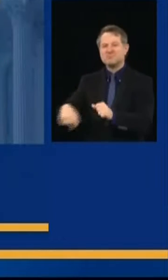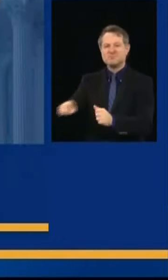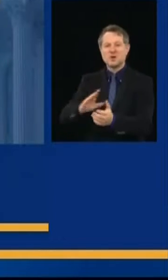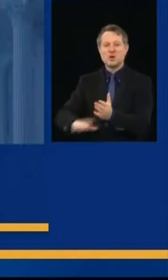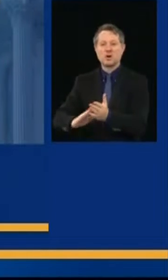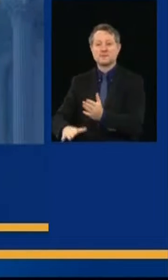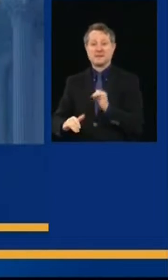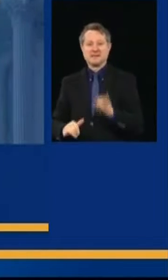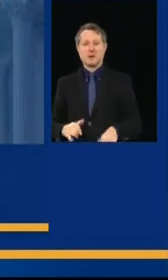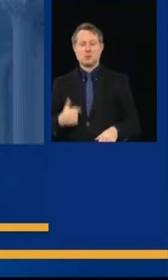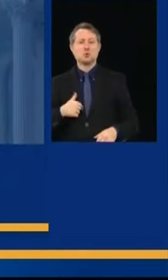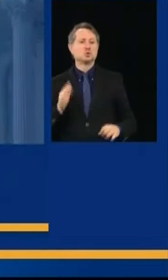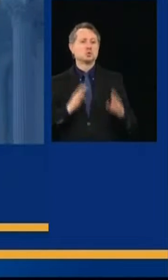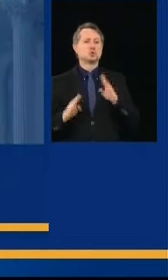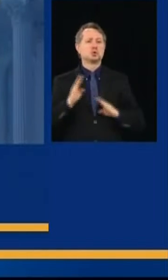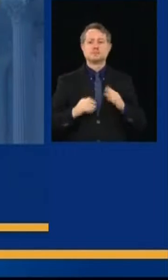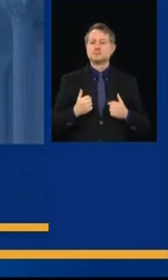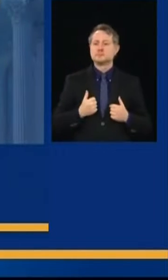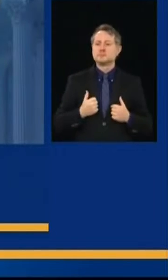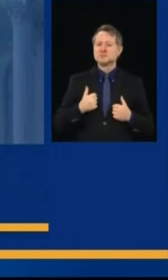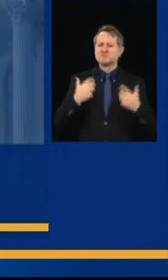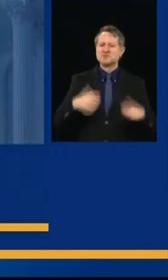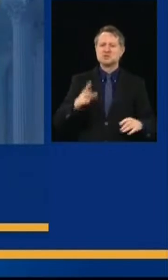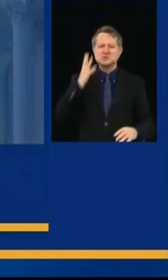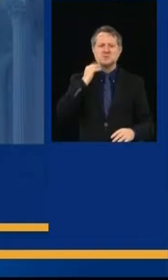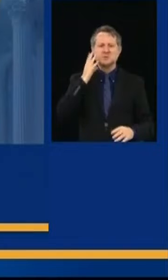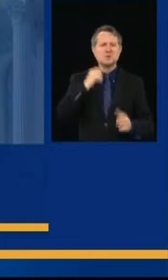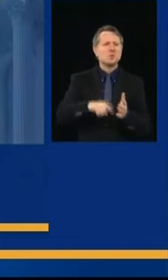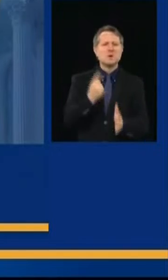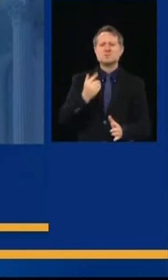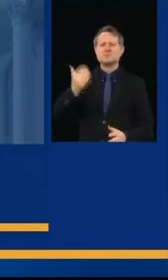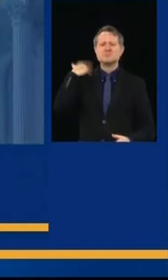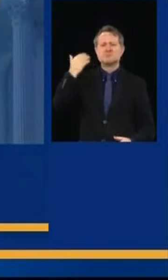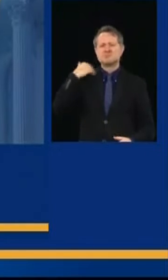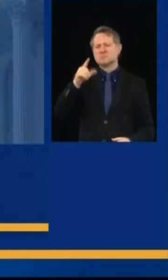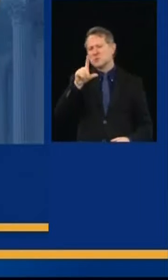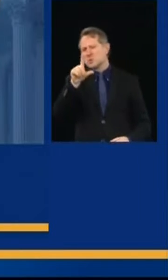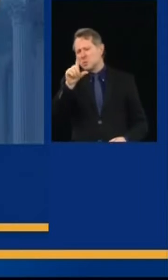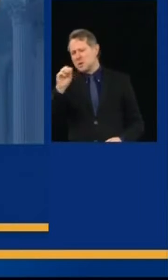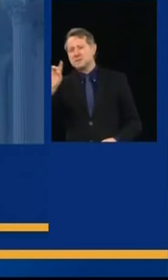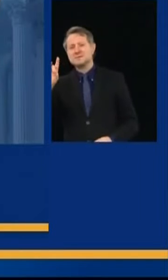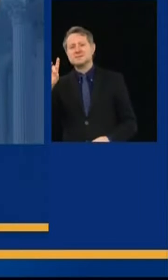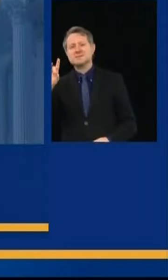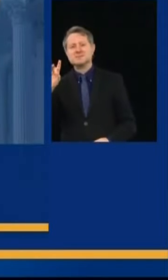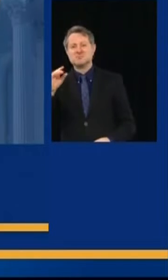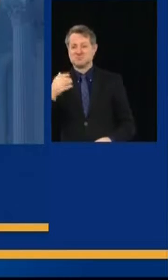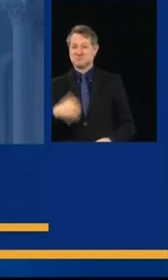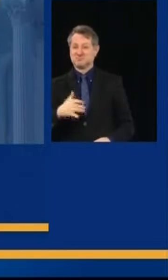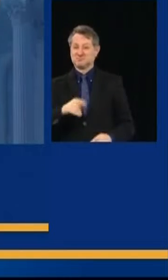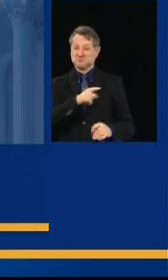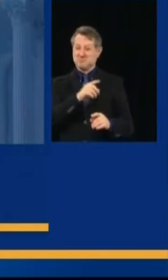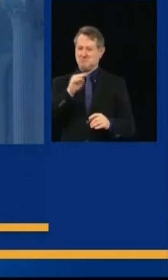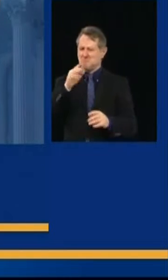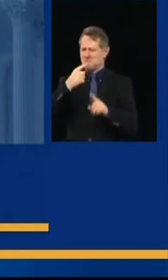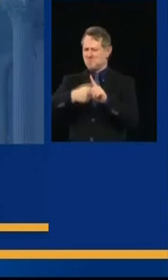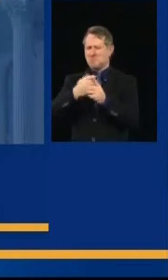We went through this before. 2008, we had the mortgage